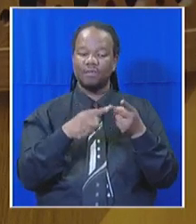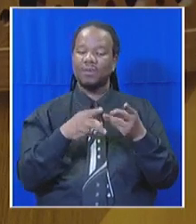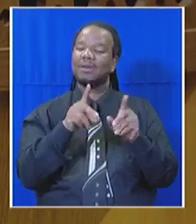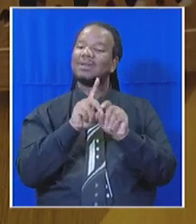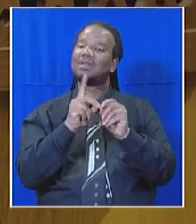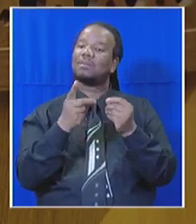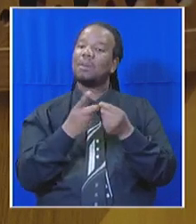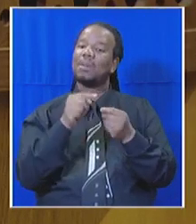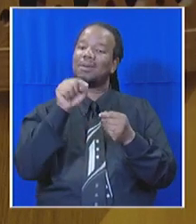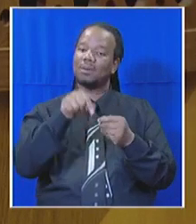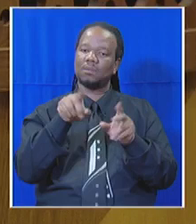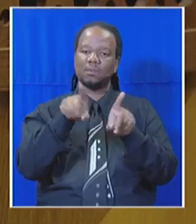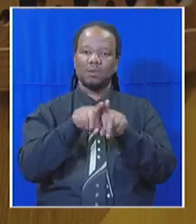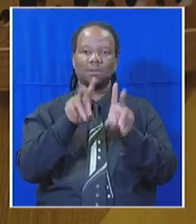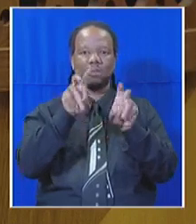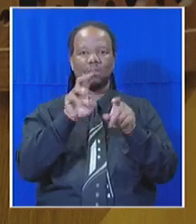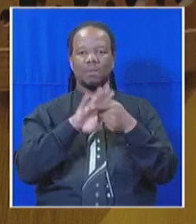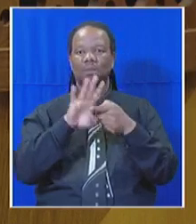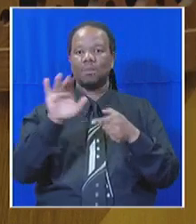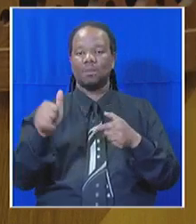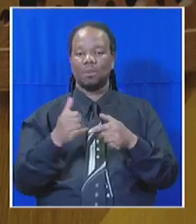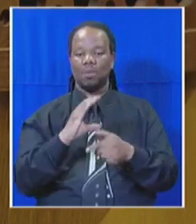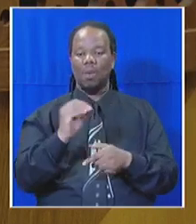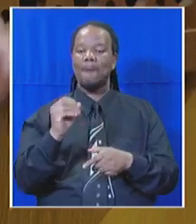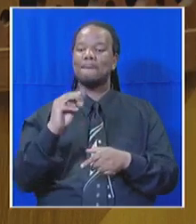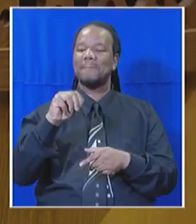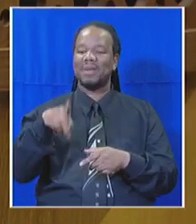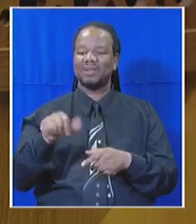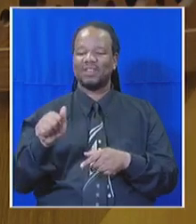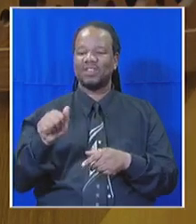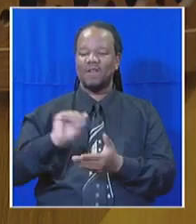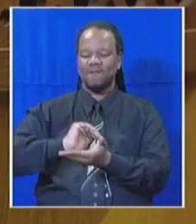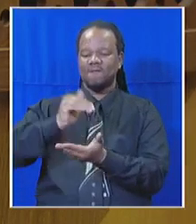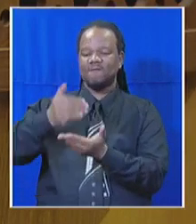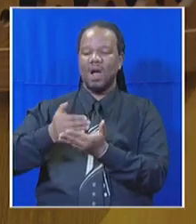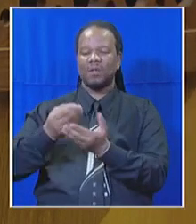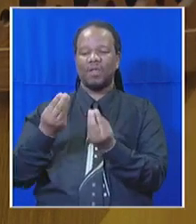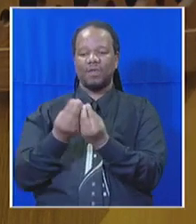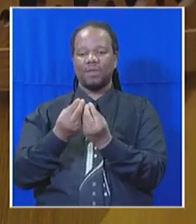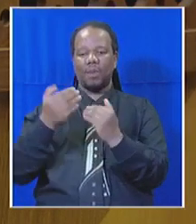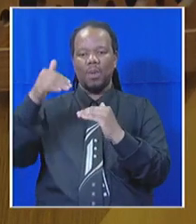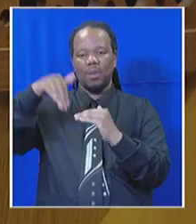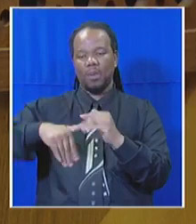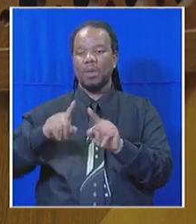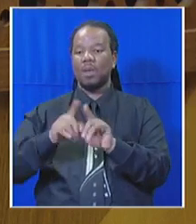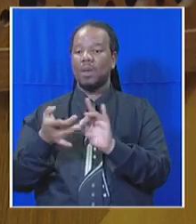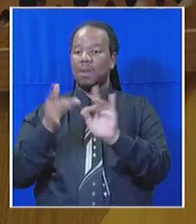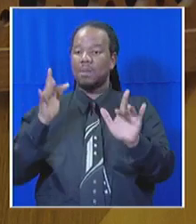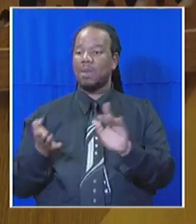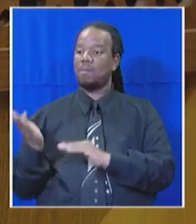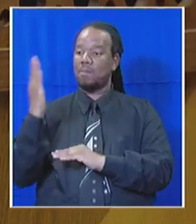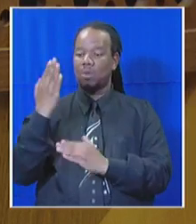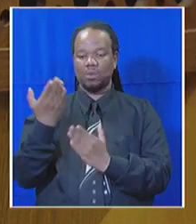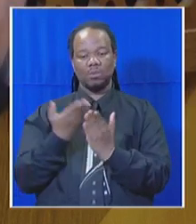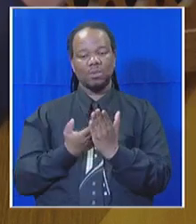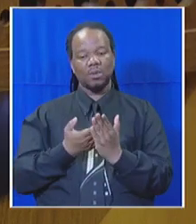this matter. The compensation fund, number 1, is in complete collapse. I got an email just this morning saying, "Dear